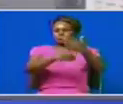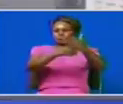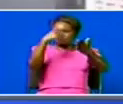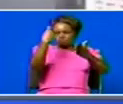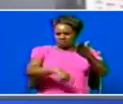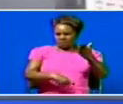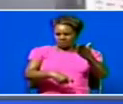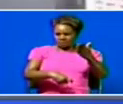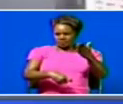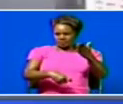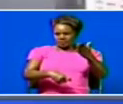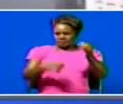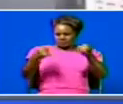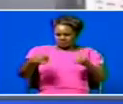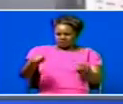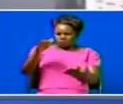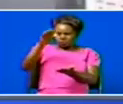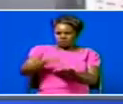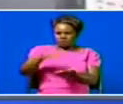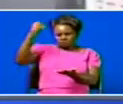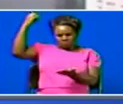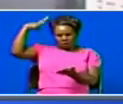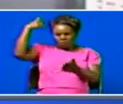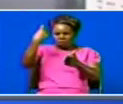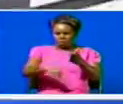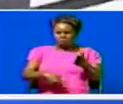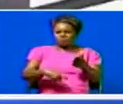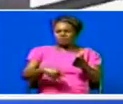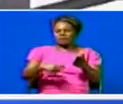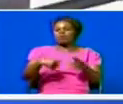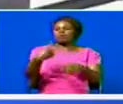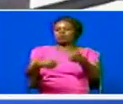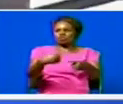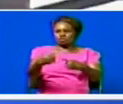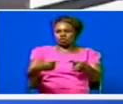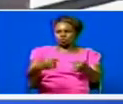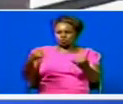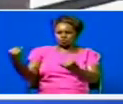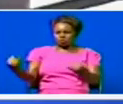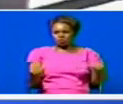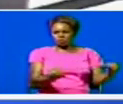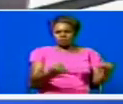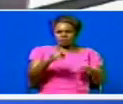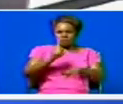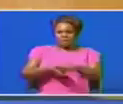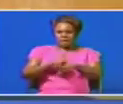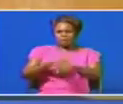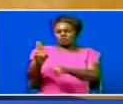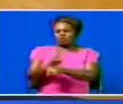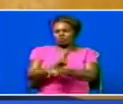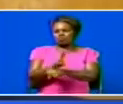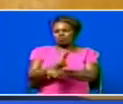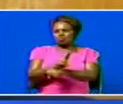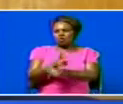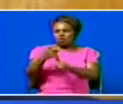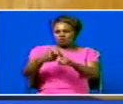charges. Keter states that efforts to reduce electricity prices are being undertaken with the introduction of time use tariffs,